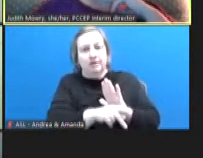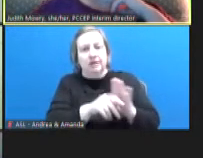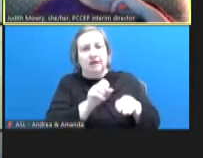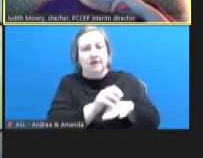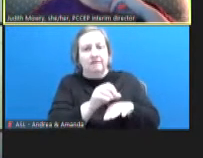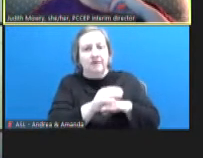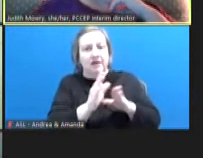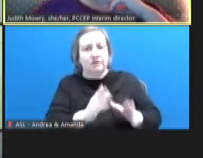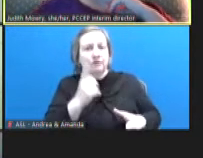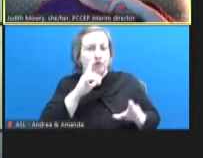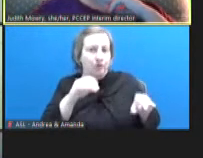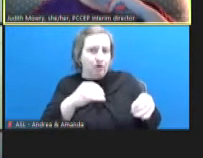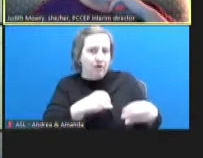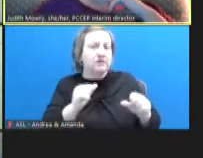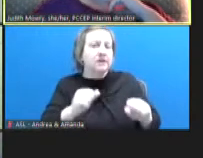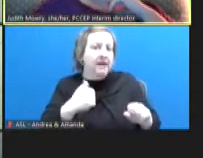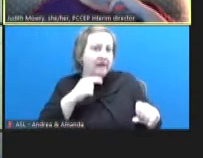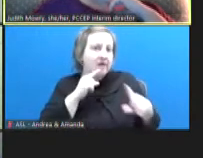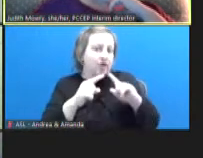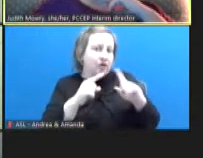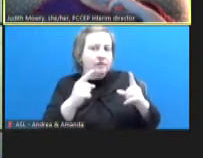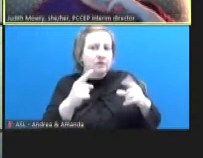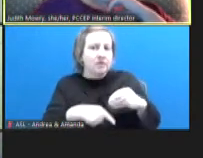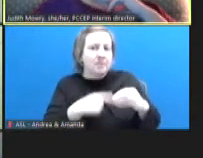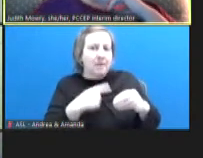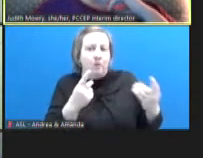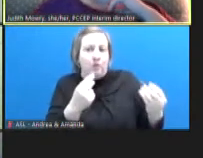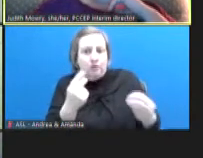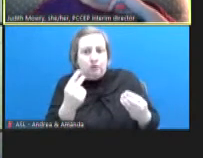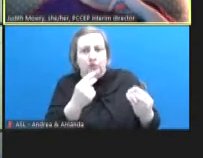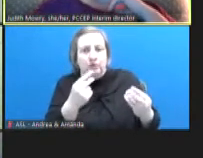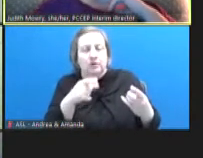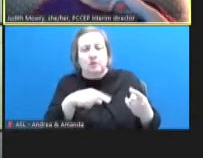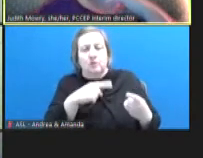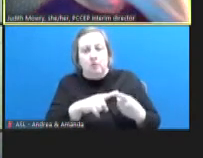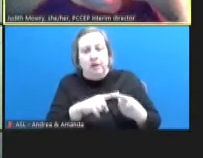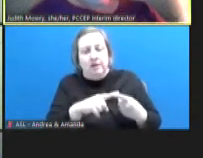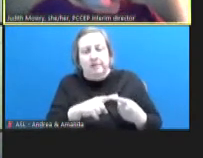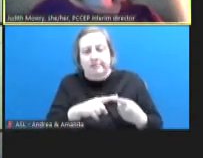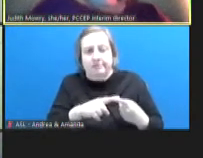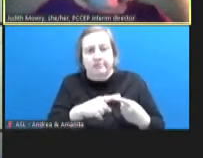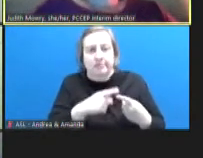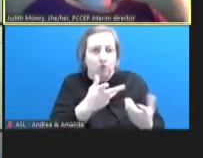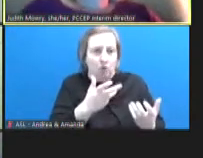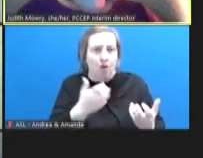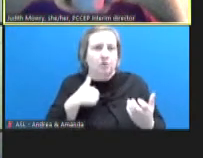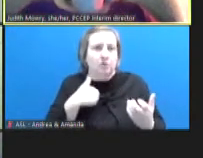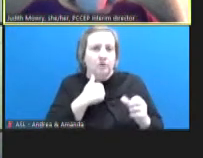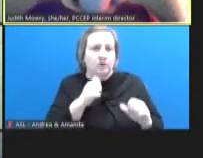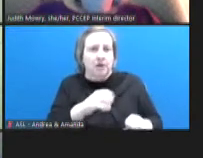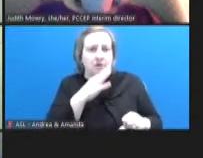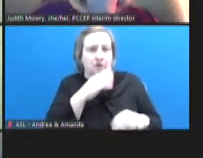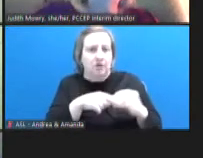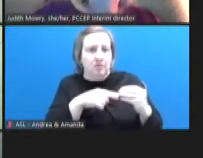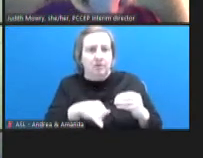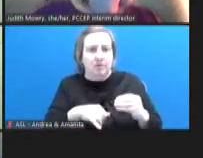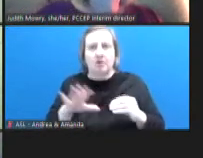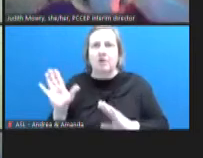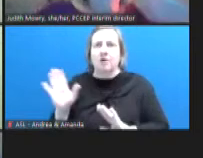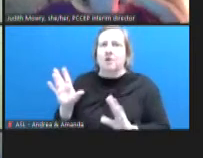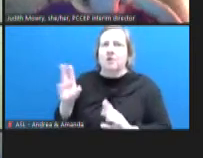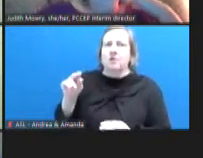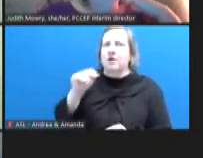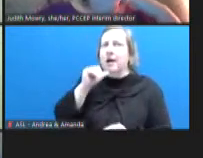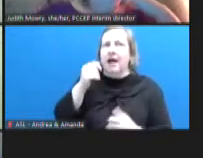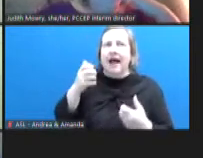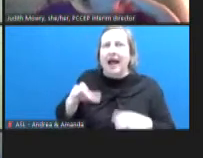about what we're doing as soon as, you know, whenever you would like. So we can talk about that.